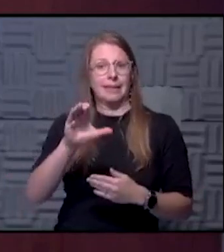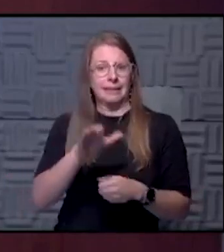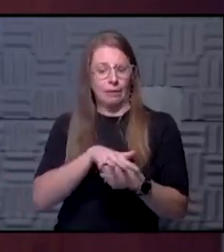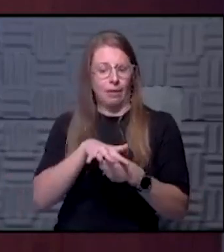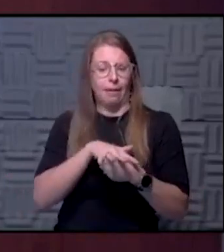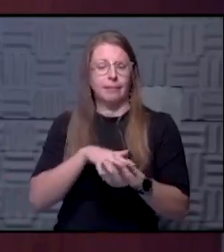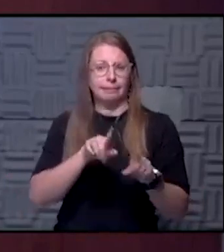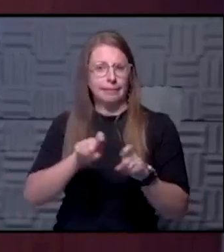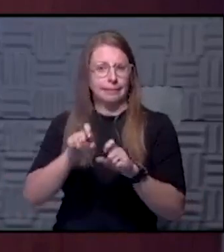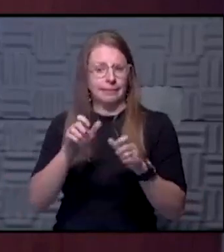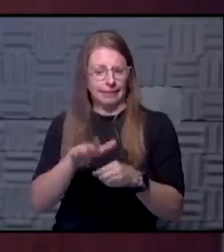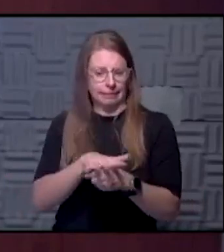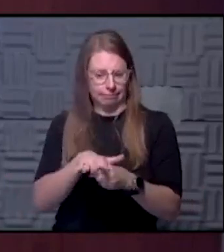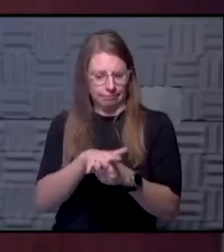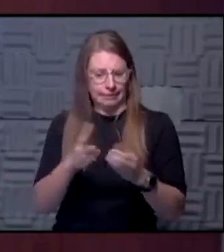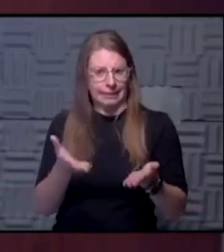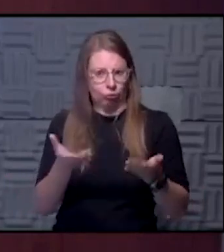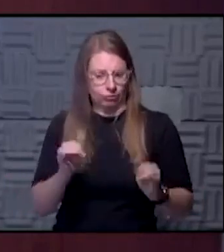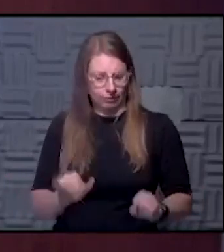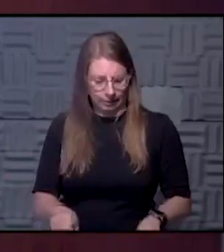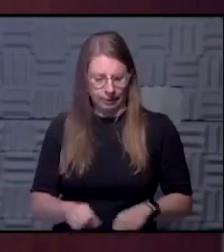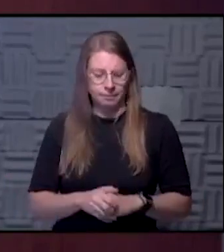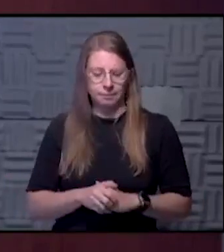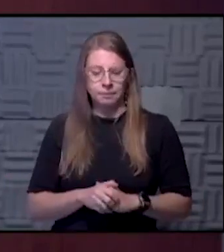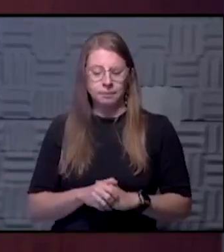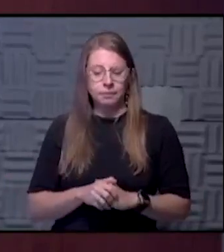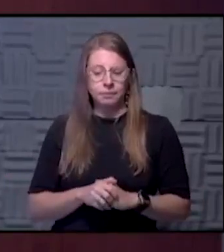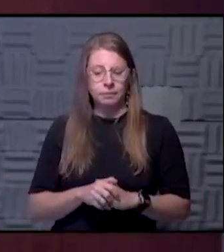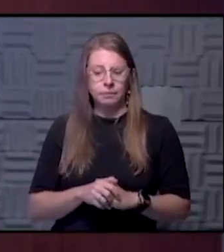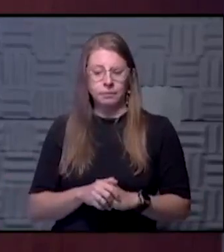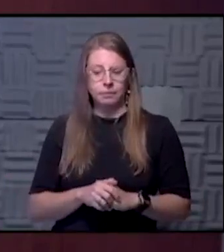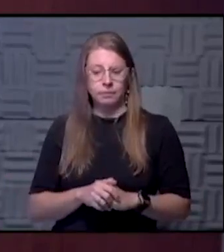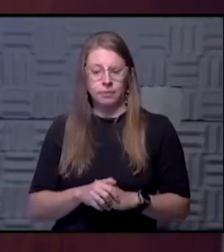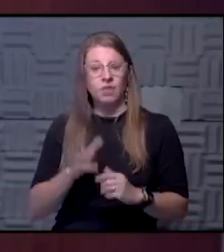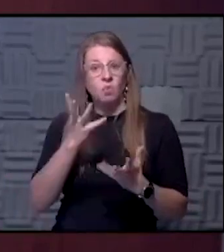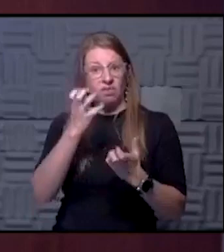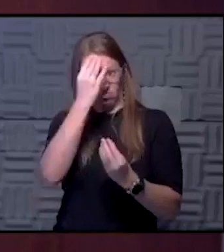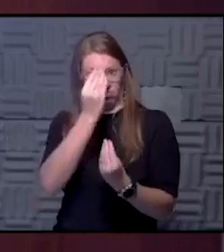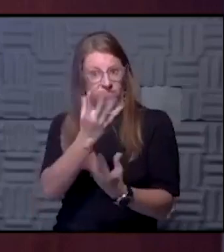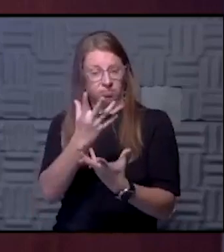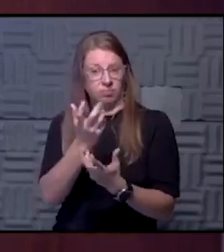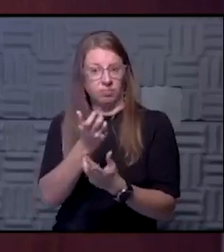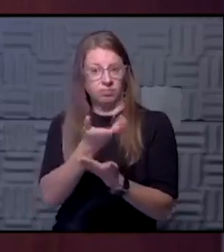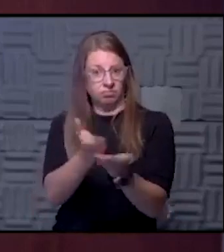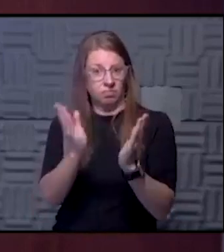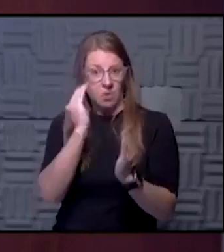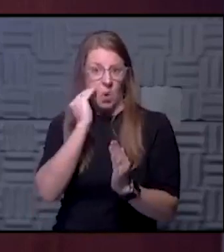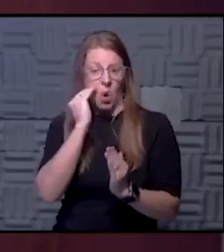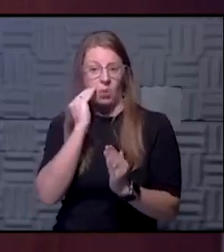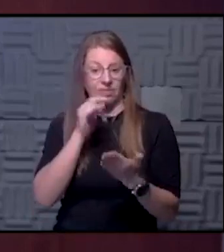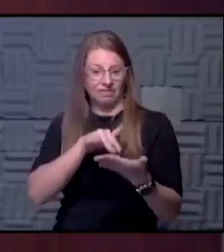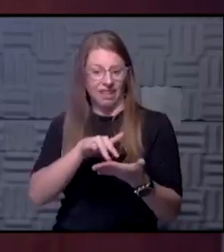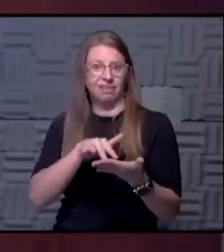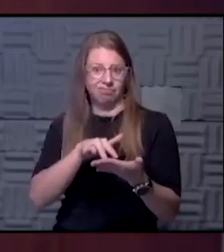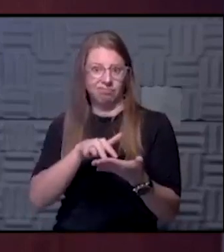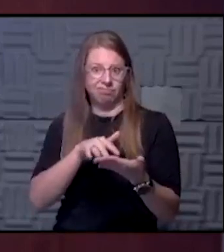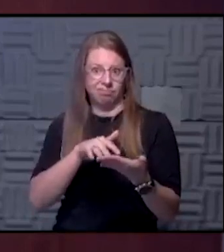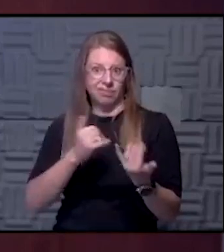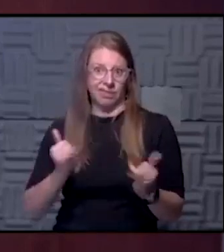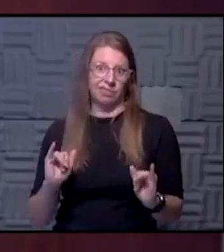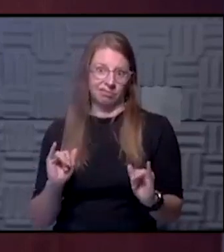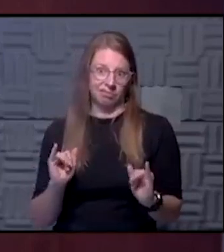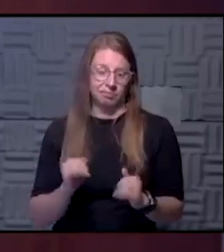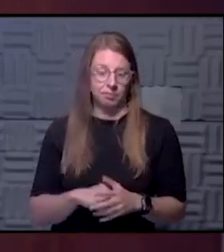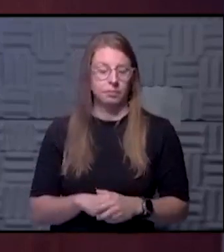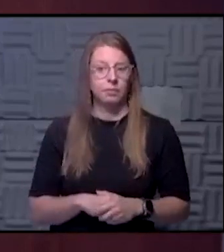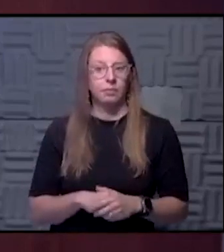so we do want to let everybody know this is still a study, right? So we are not going